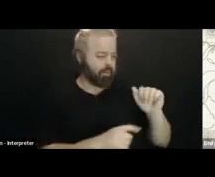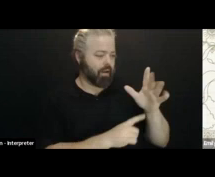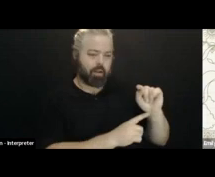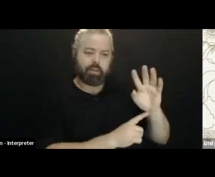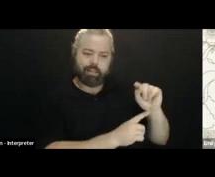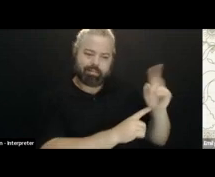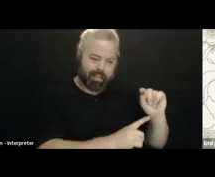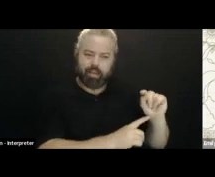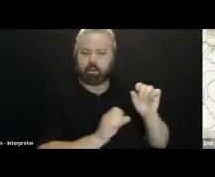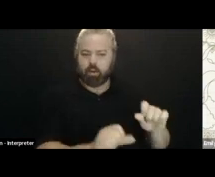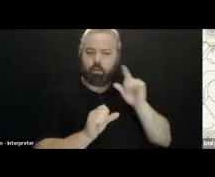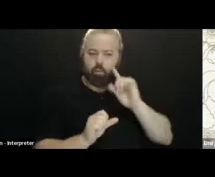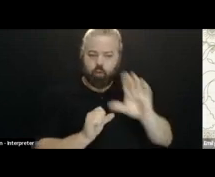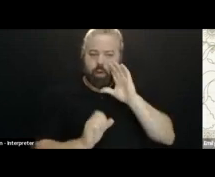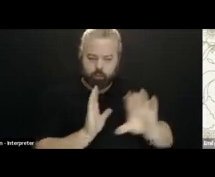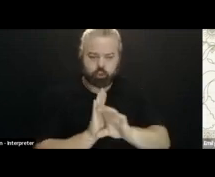imagery.